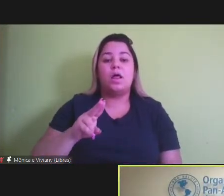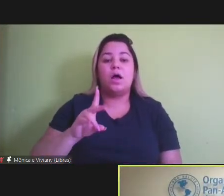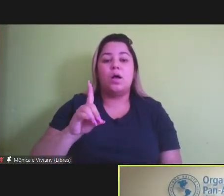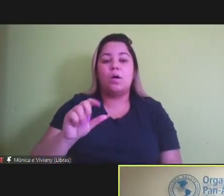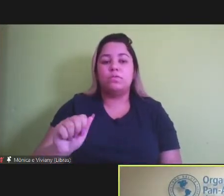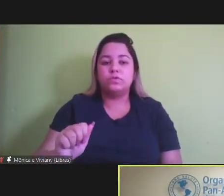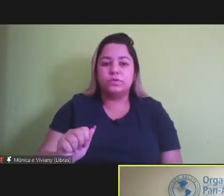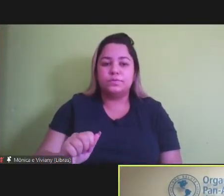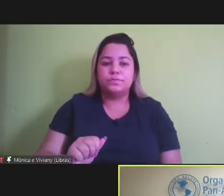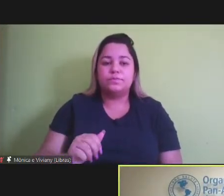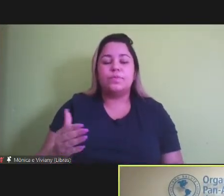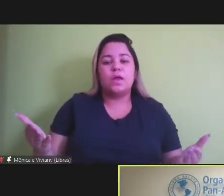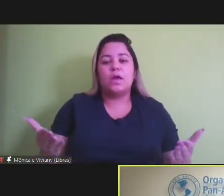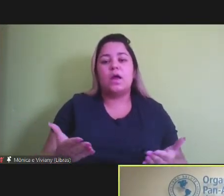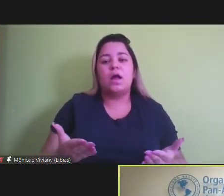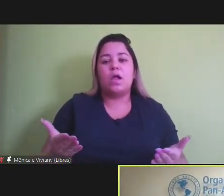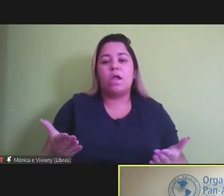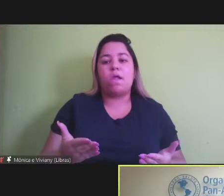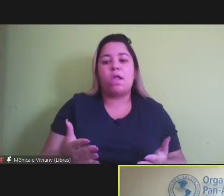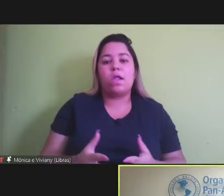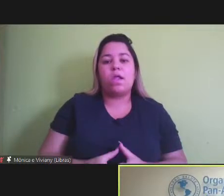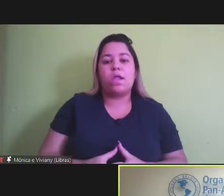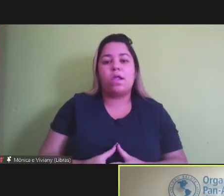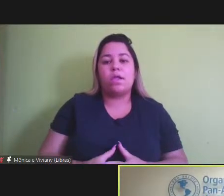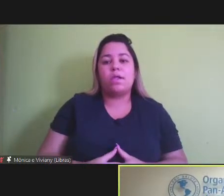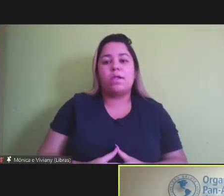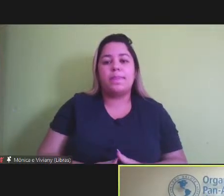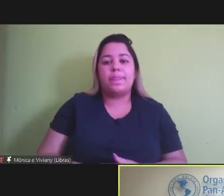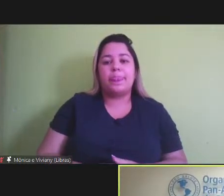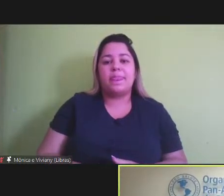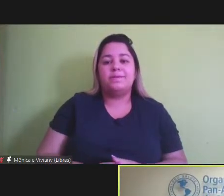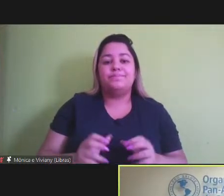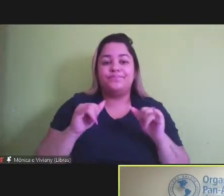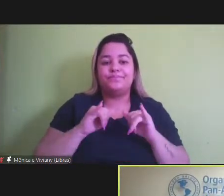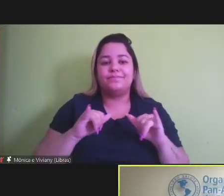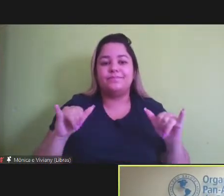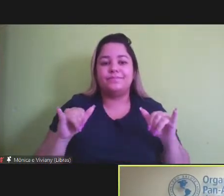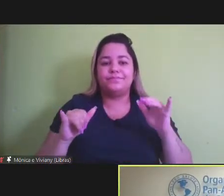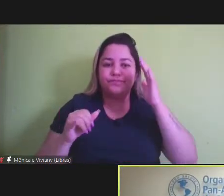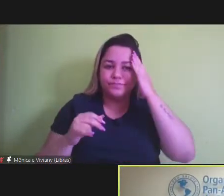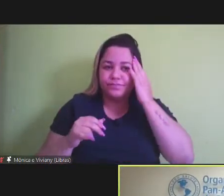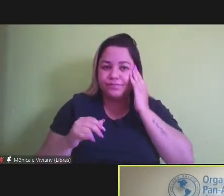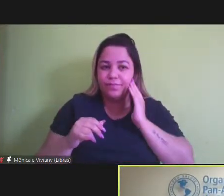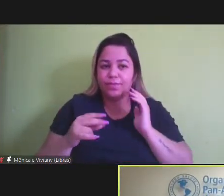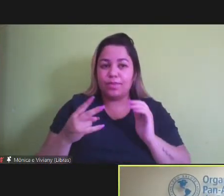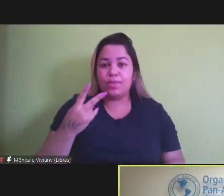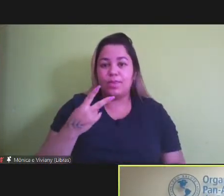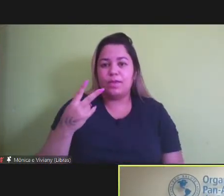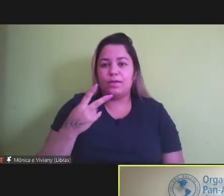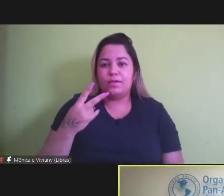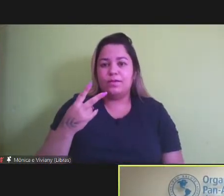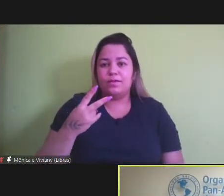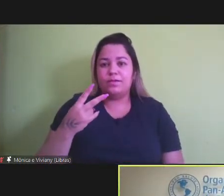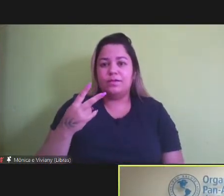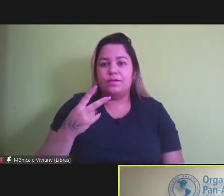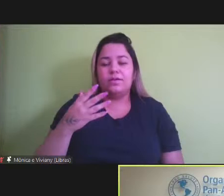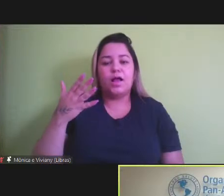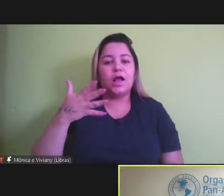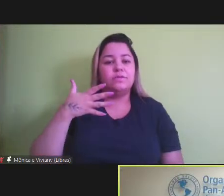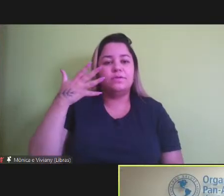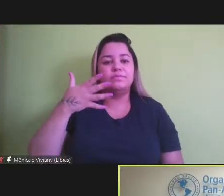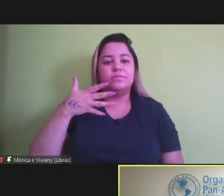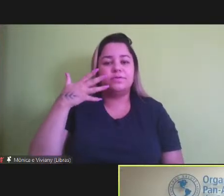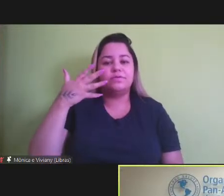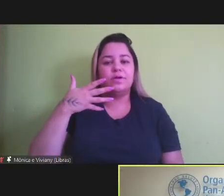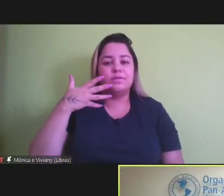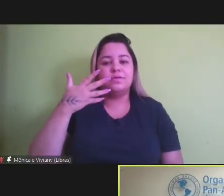Carvalho, and we are now, I receive here the notice that I think 2 lectures were very